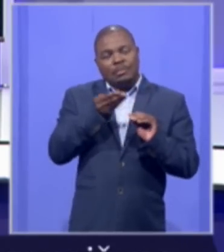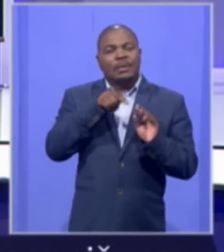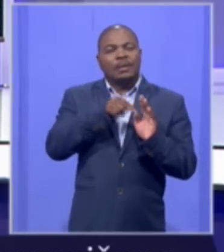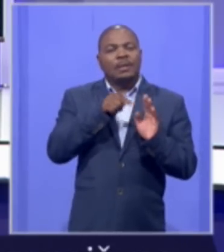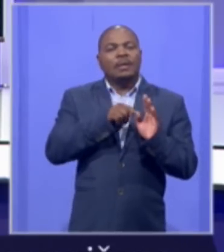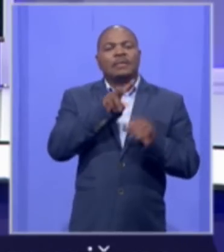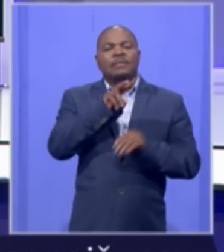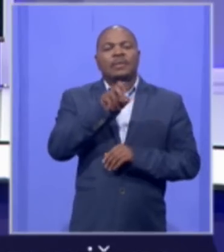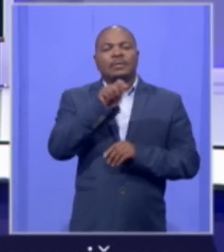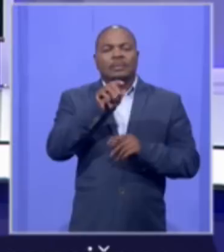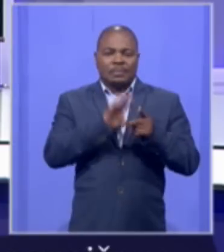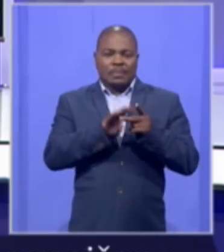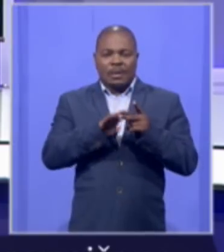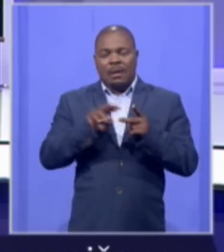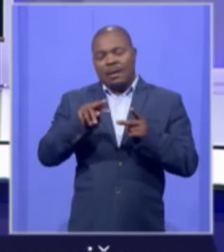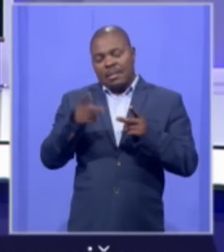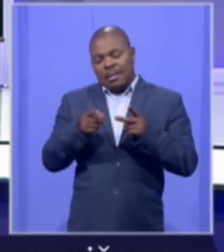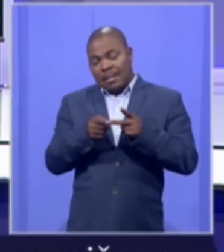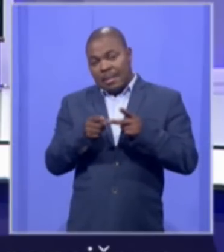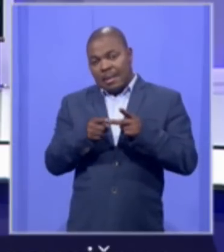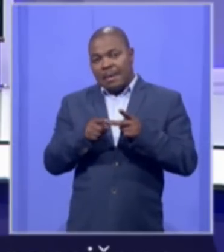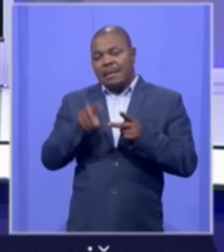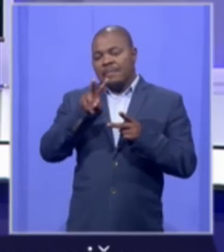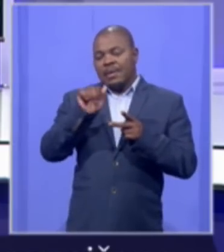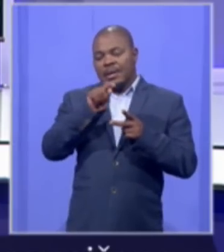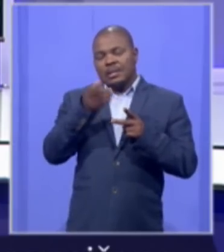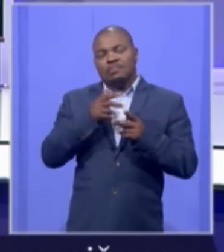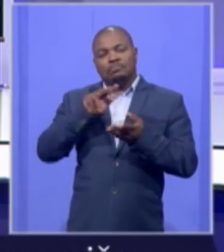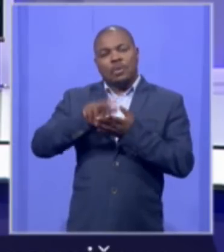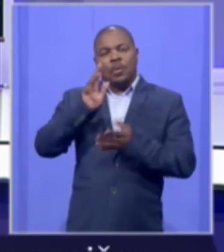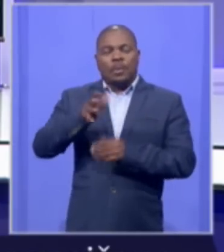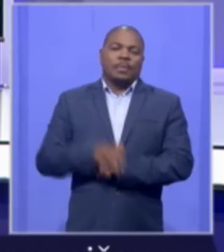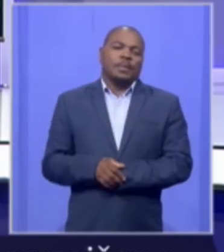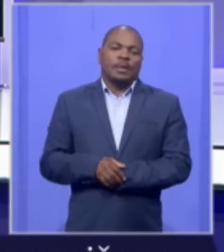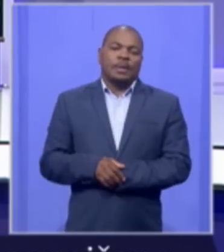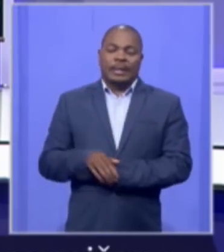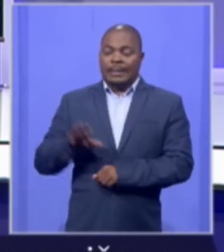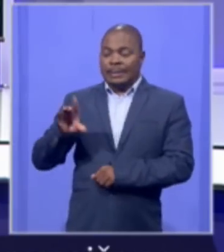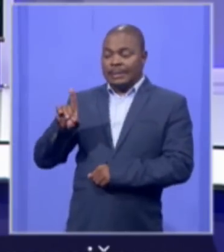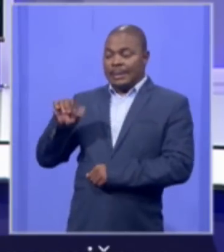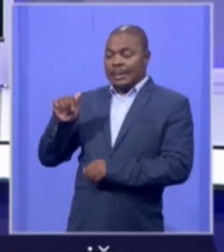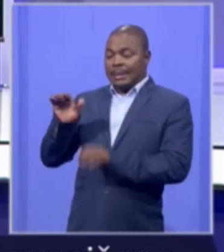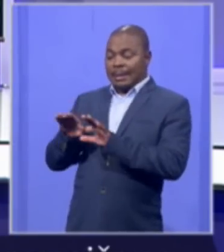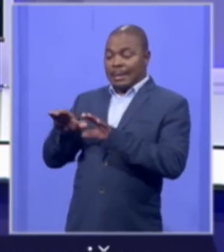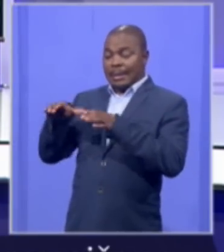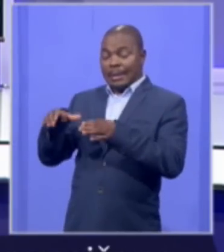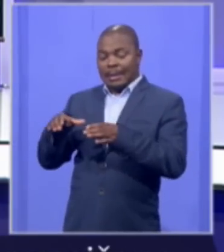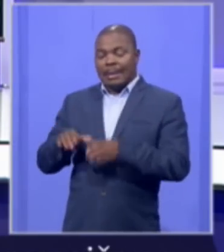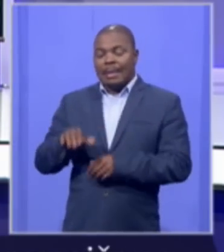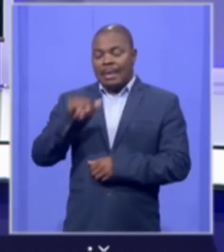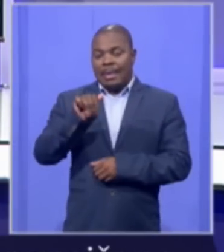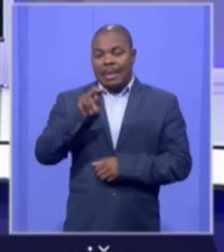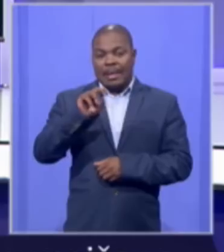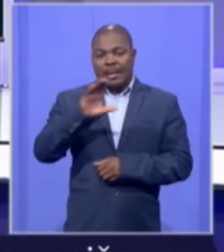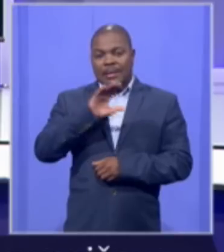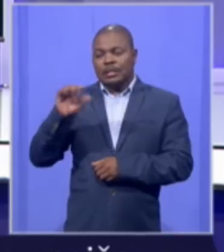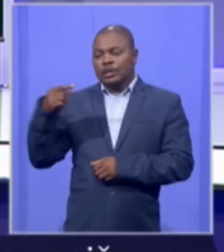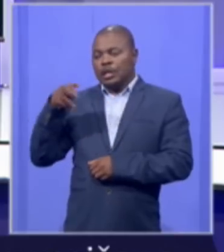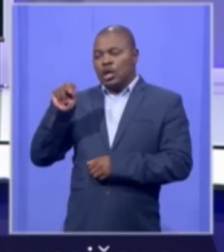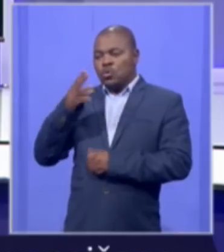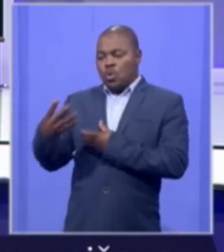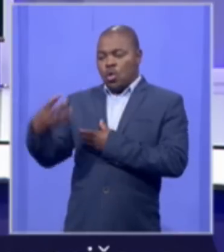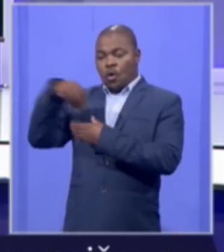le lengwe e tla fetiša motšhelo wa boleng e le go VAT. DA yeo e lego karolo ye kgolo ya mmušo wa ANC wa botee bja